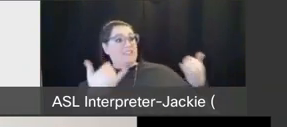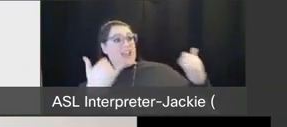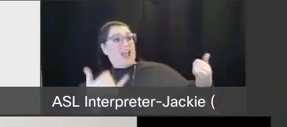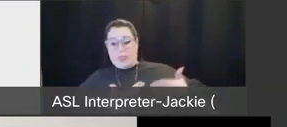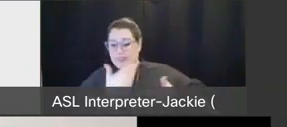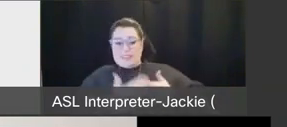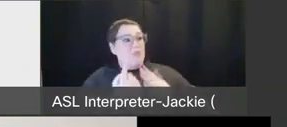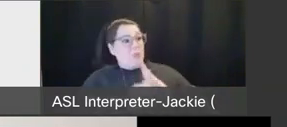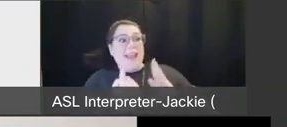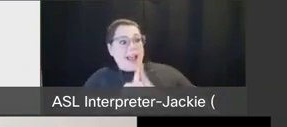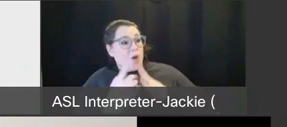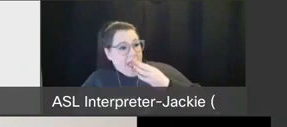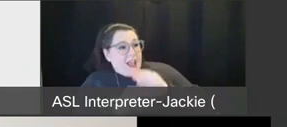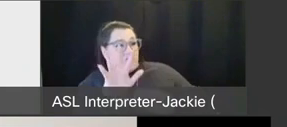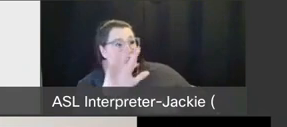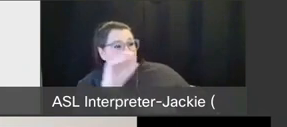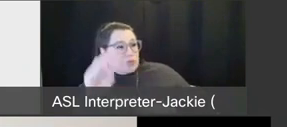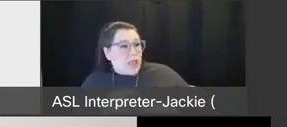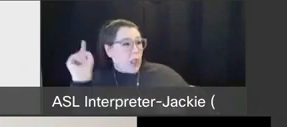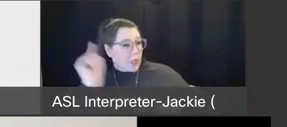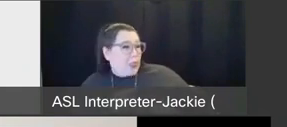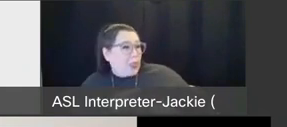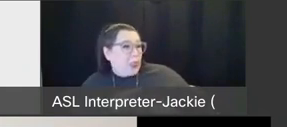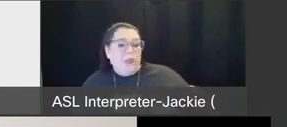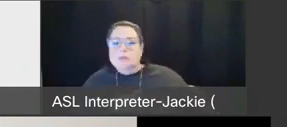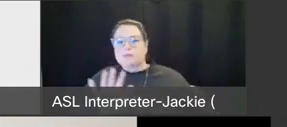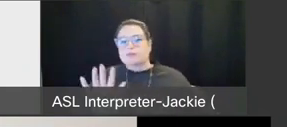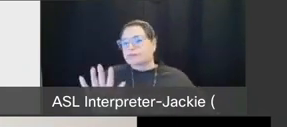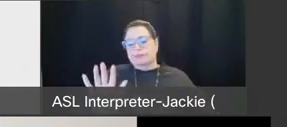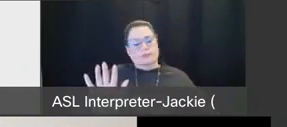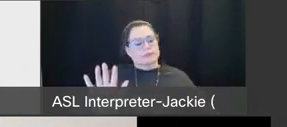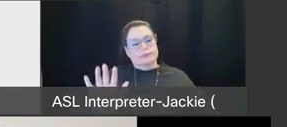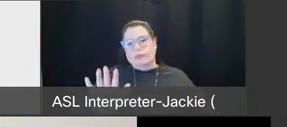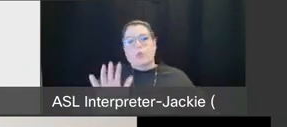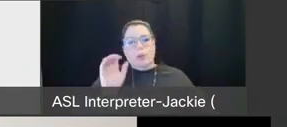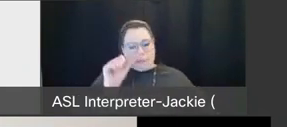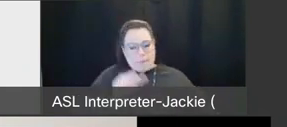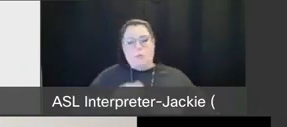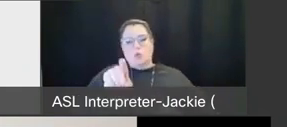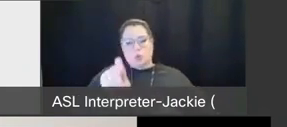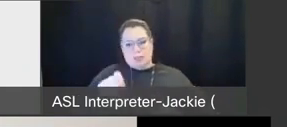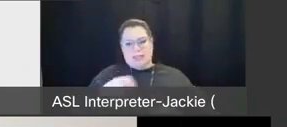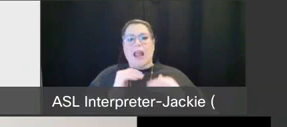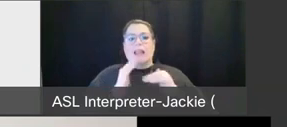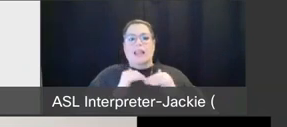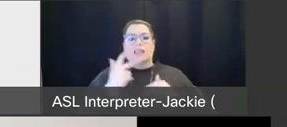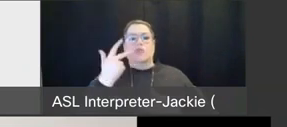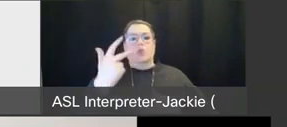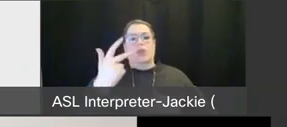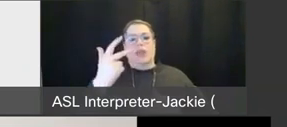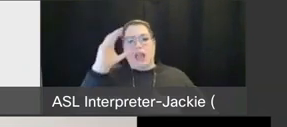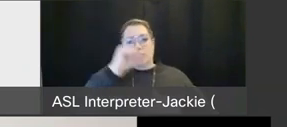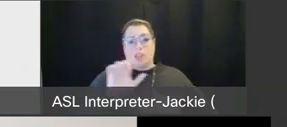hour, I'll give you extra 5% off. Remember, you need to get 3 estimates. That 5% is great. Chances are you'll be able